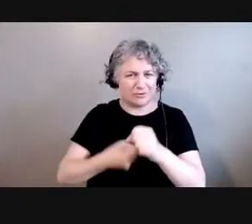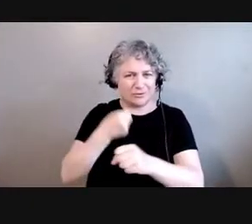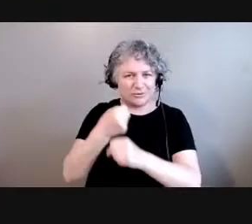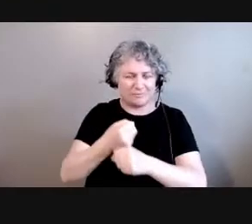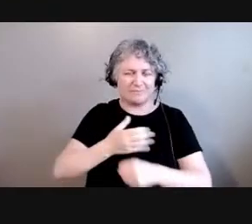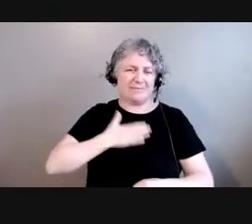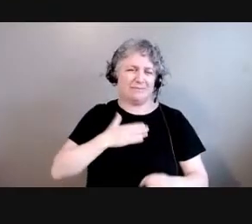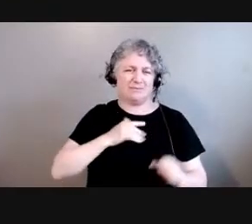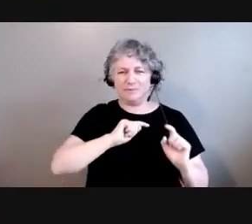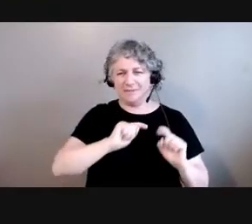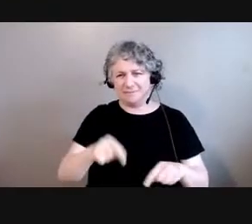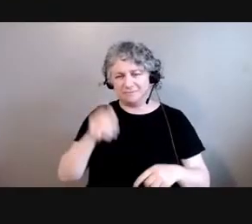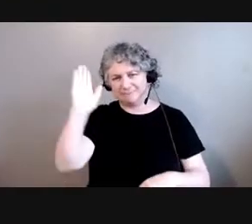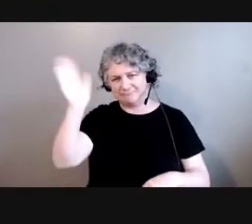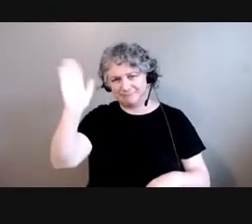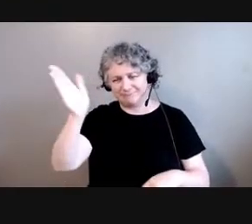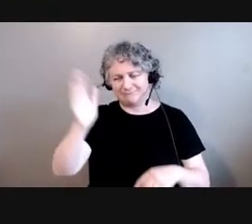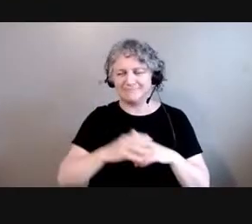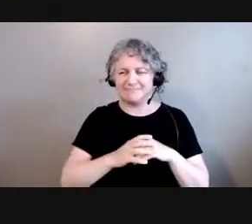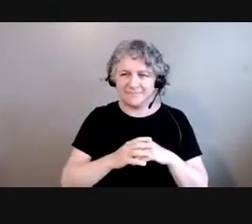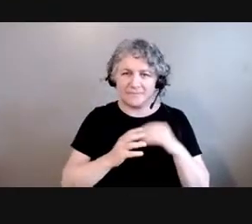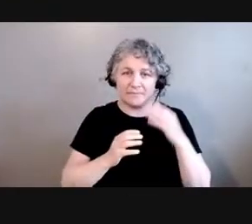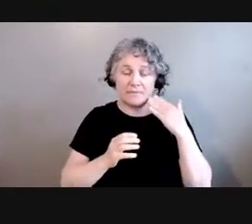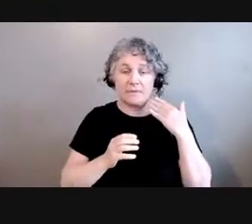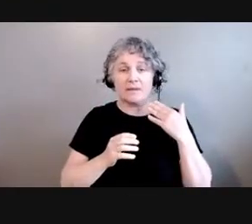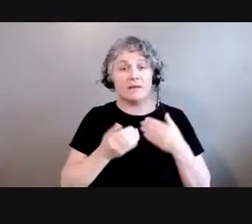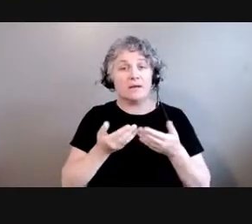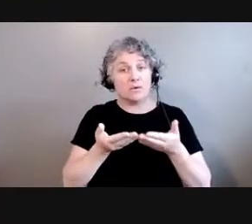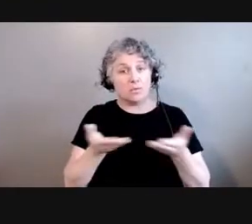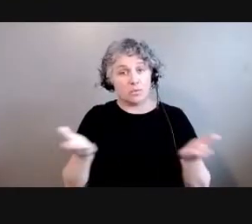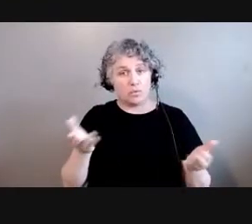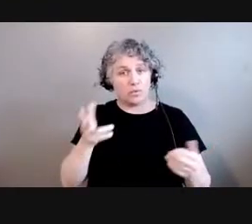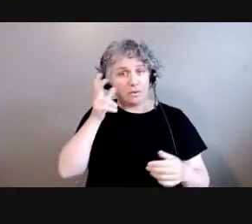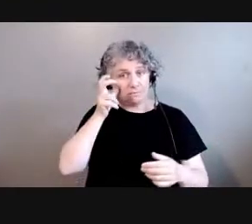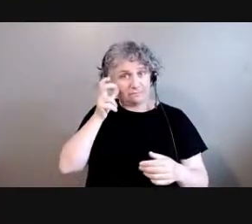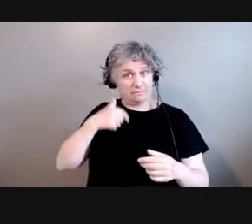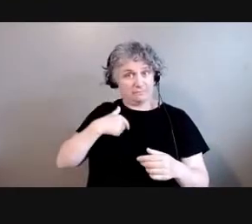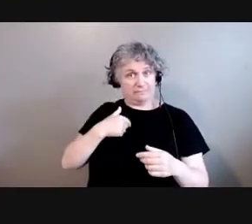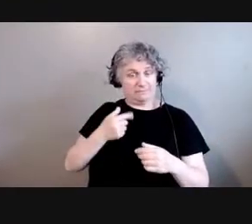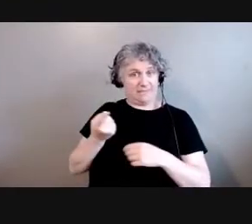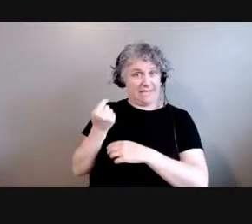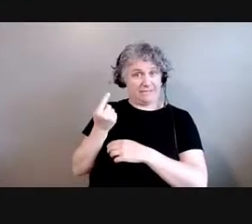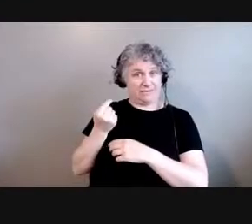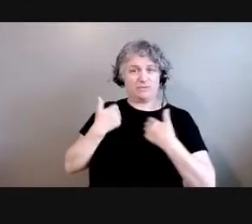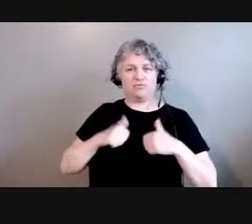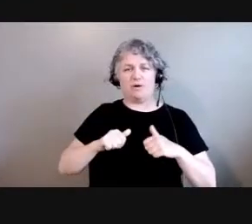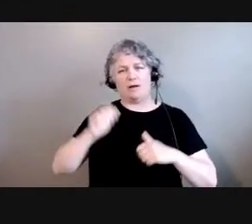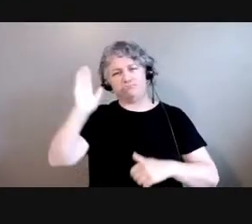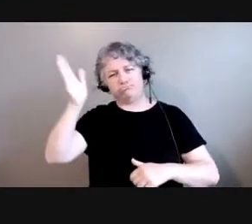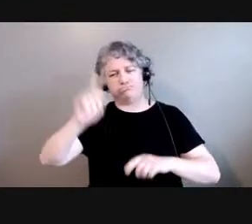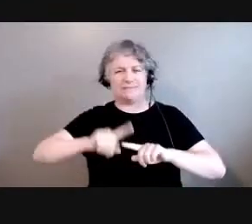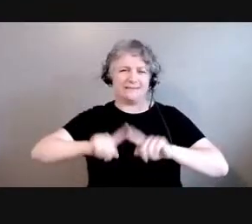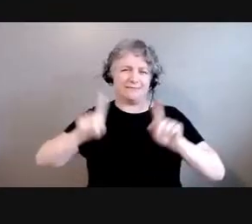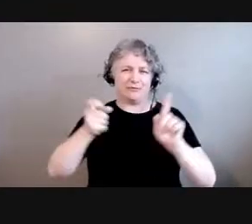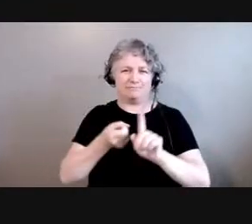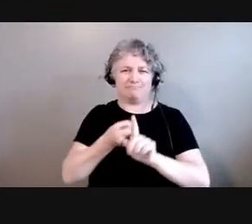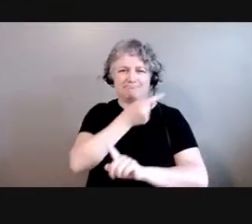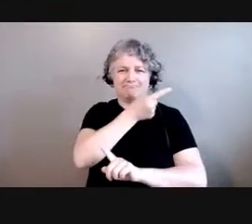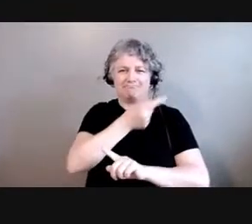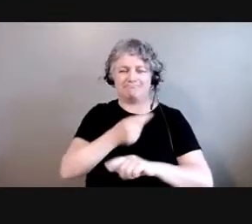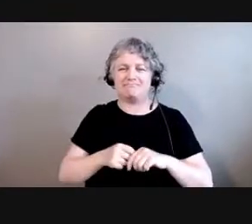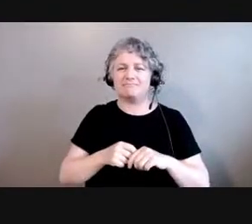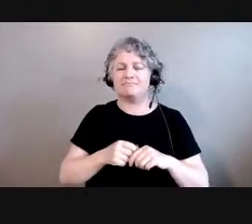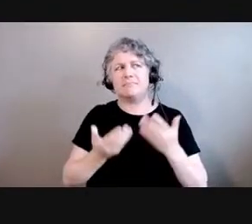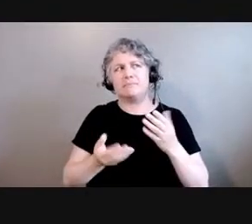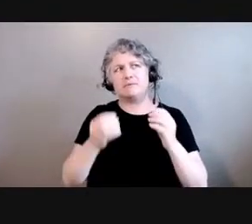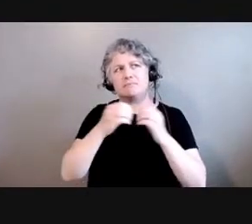you today. And for those of you who listened to me last year, I'm going to try to do something a little bit different, perhaps a little bit